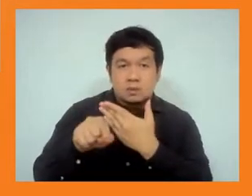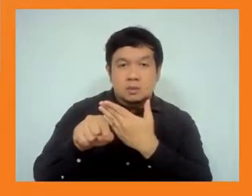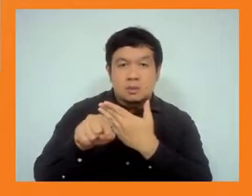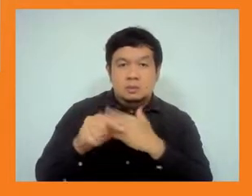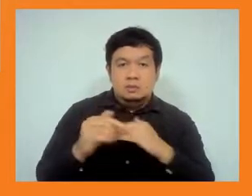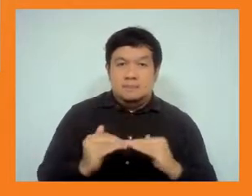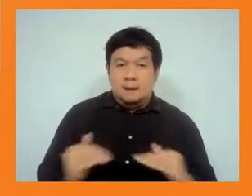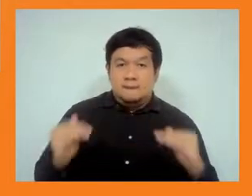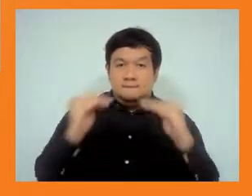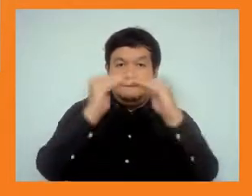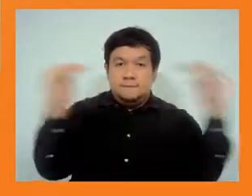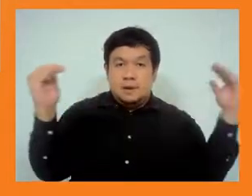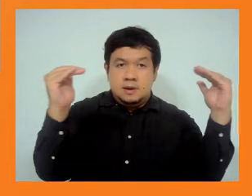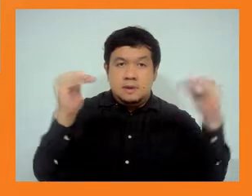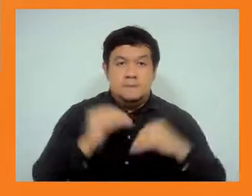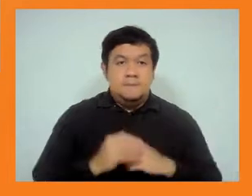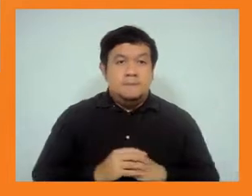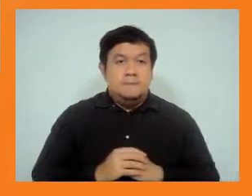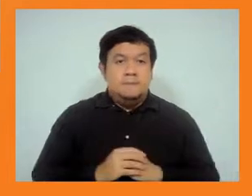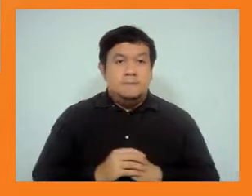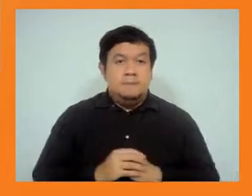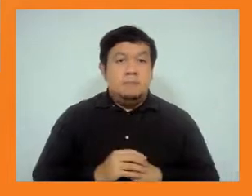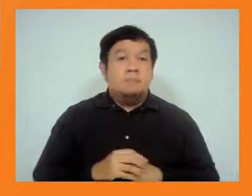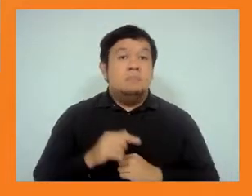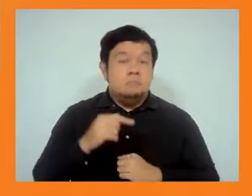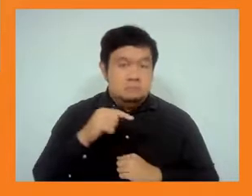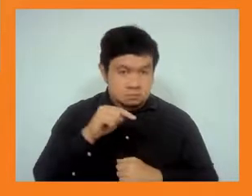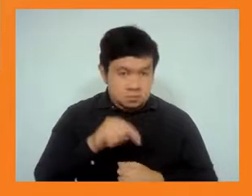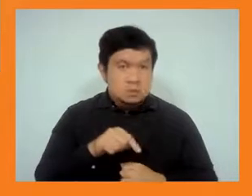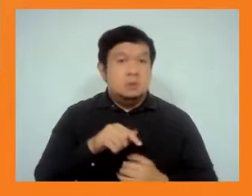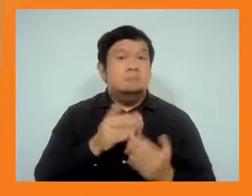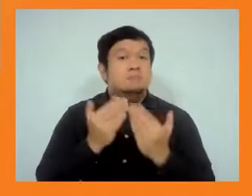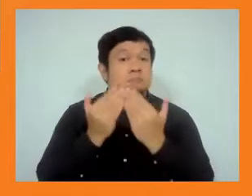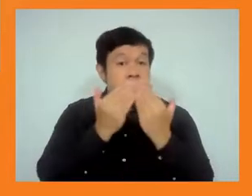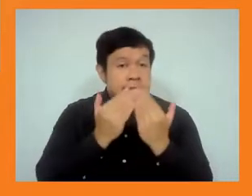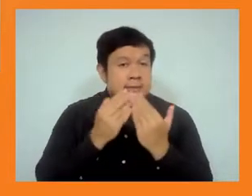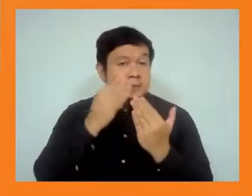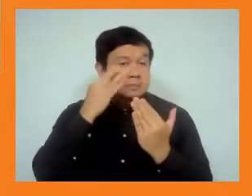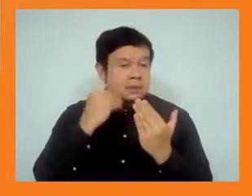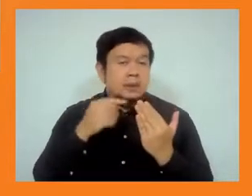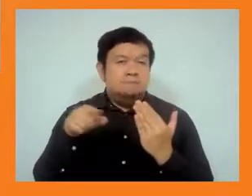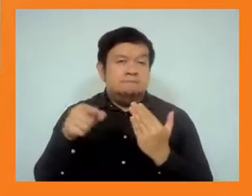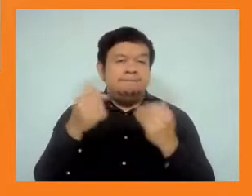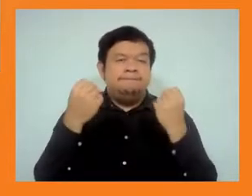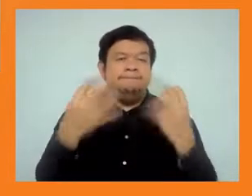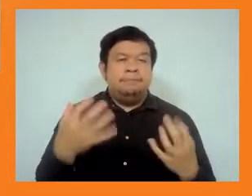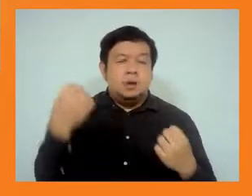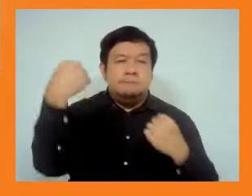touch upon ADB's views on protecting labor rights in these new safeguards policy. Is it